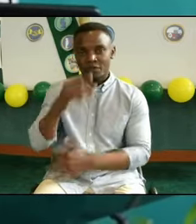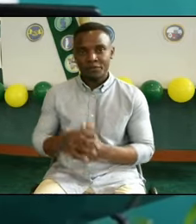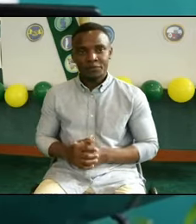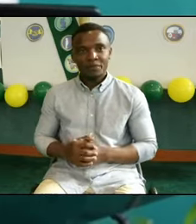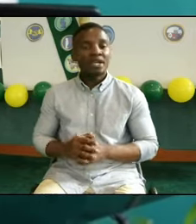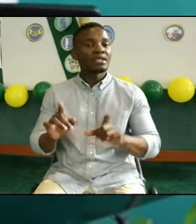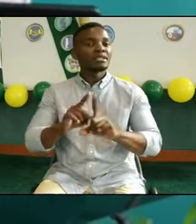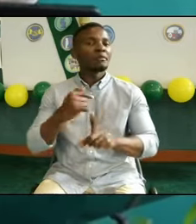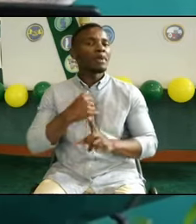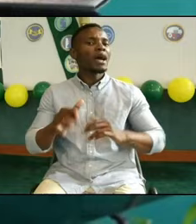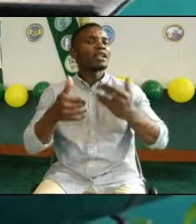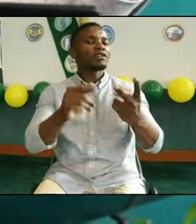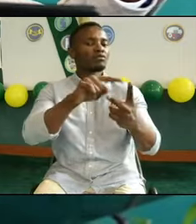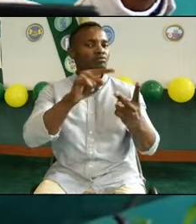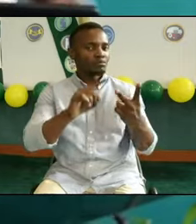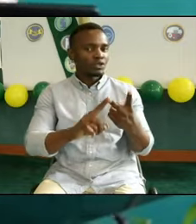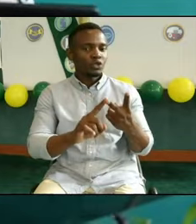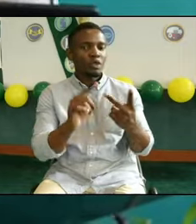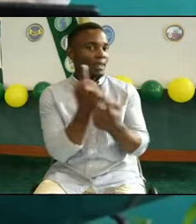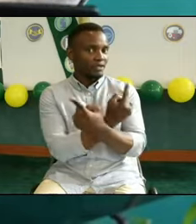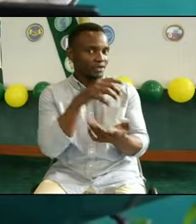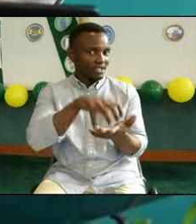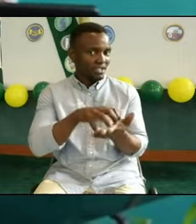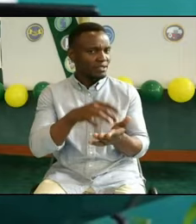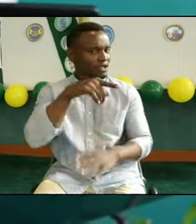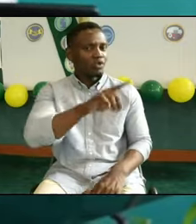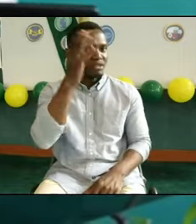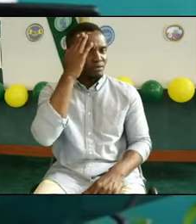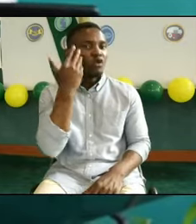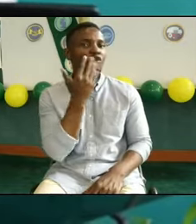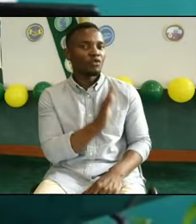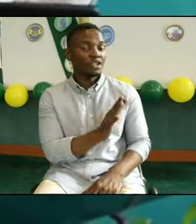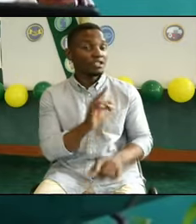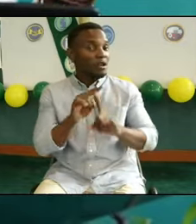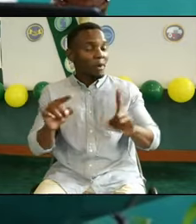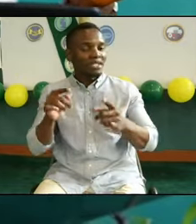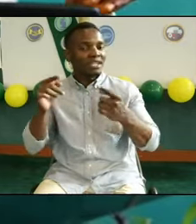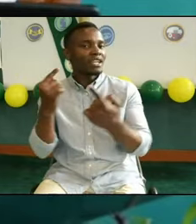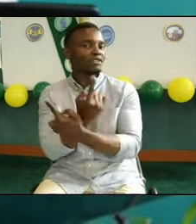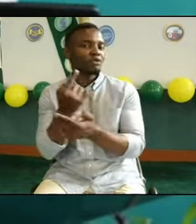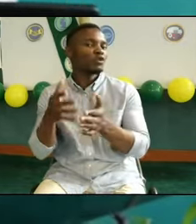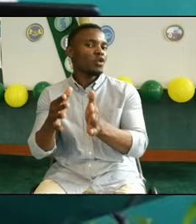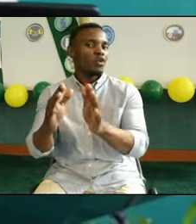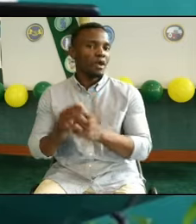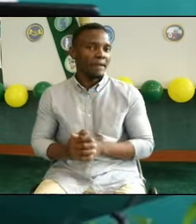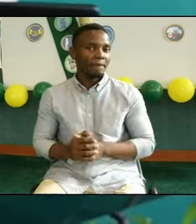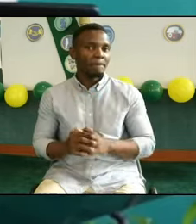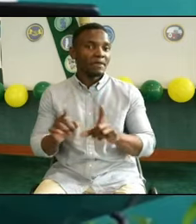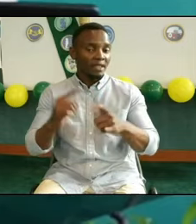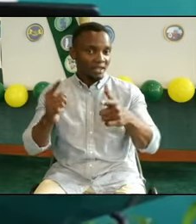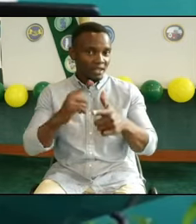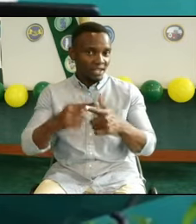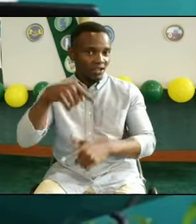to present you with two different cases, which you know before, in a very different perspective. And I want you to make